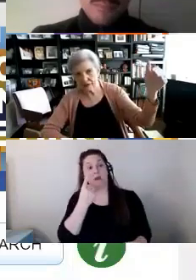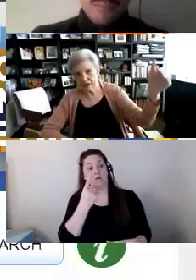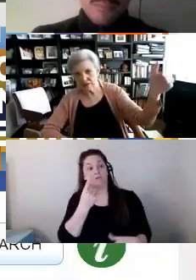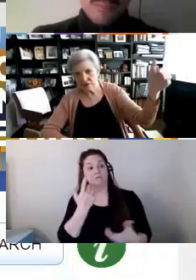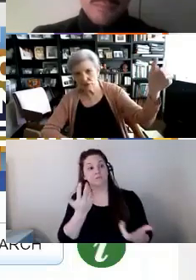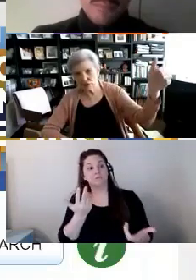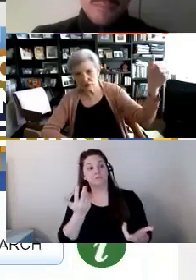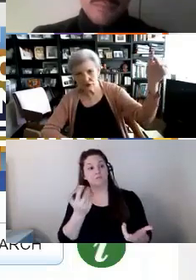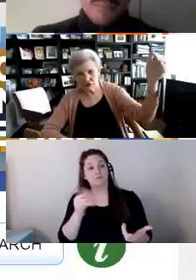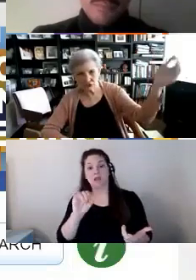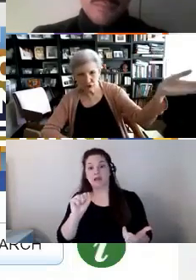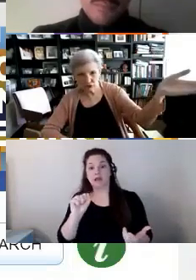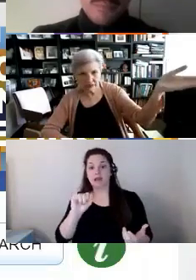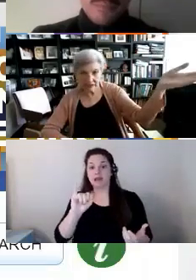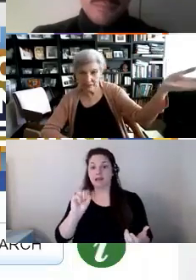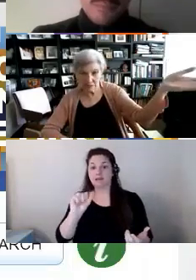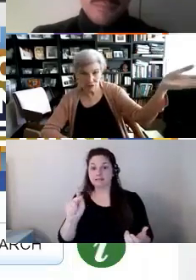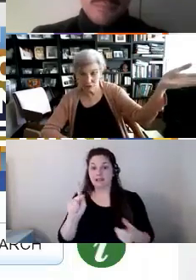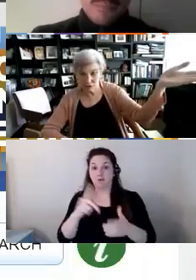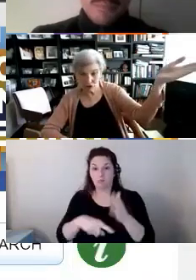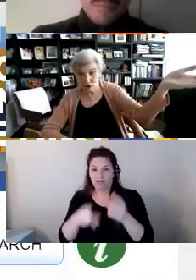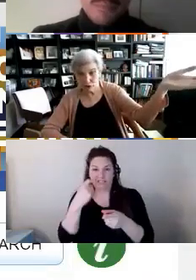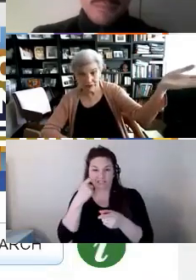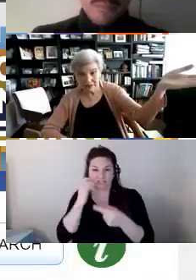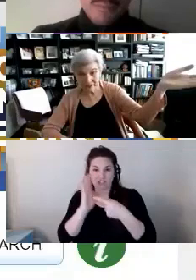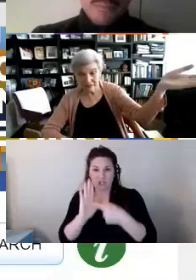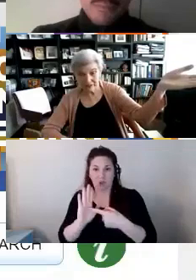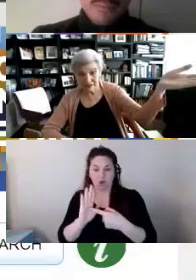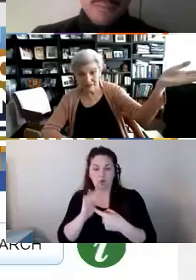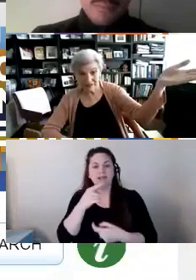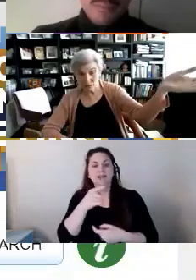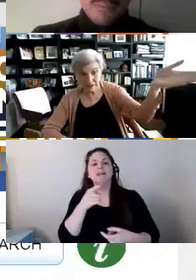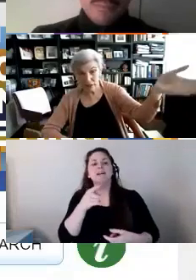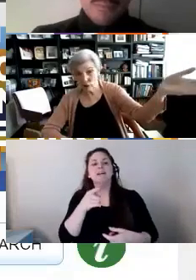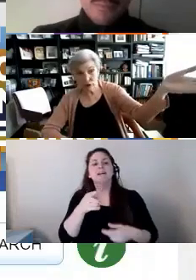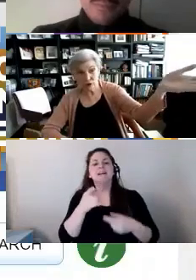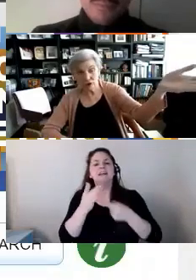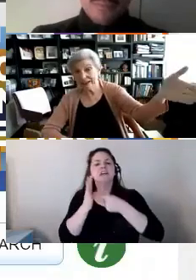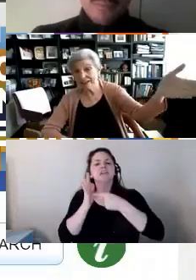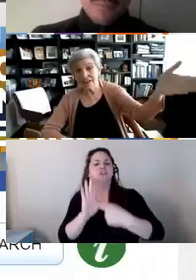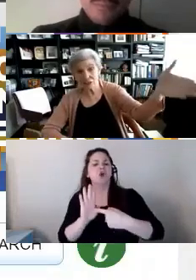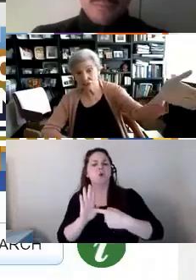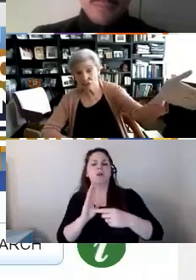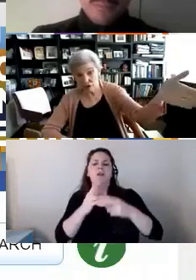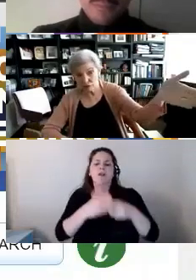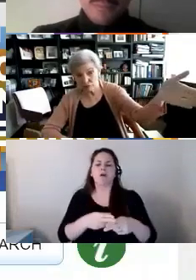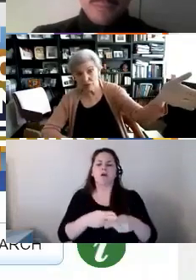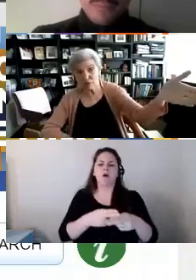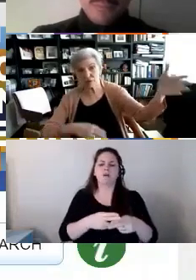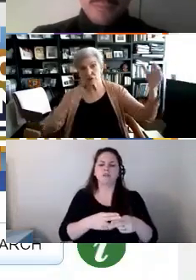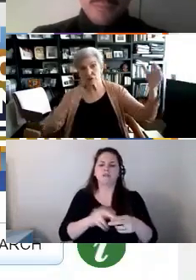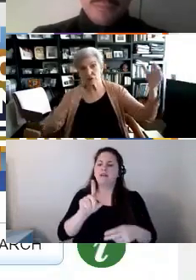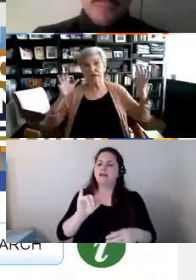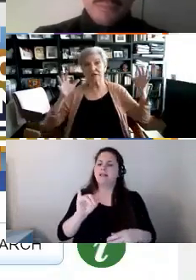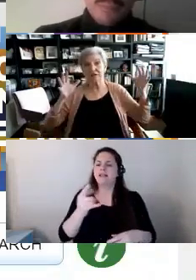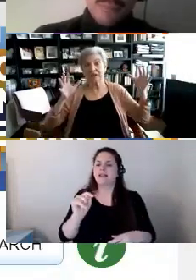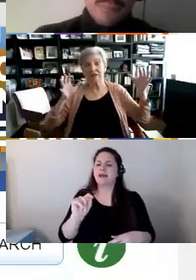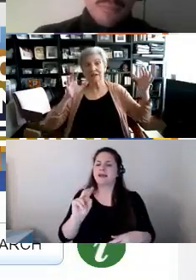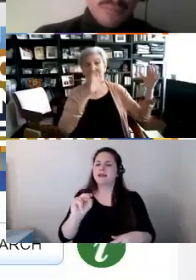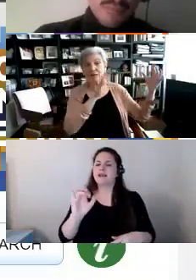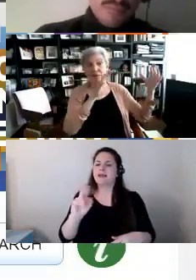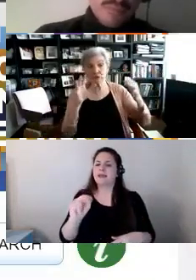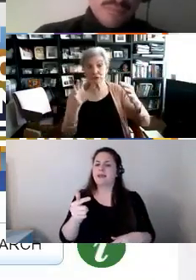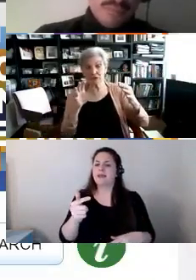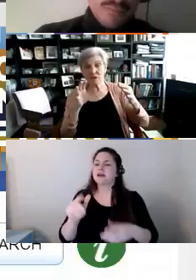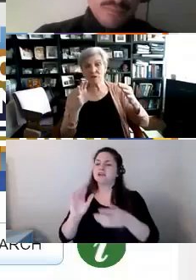what Isaac just showed, he happened to show it in what he called lightning talks, but there was a screen